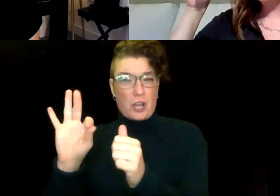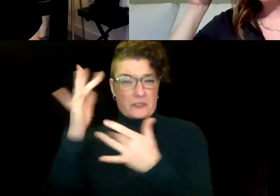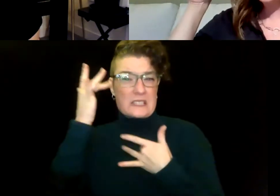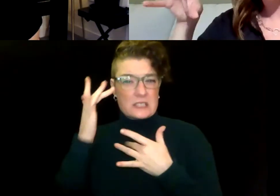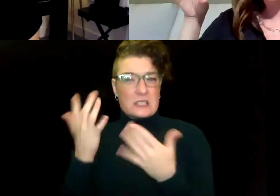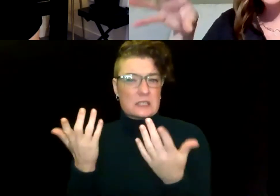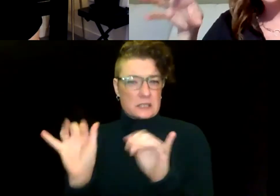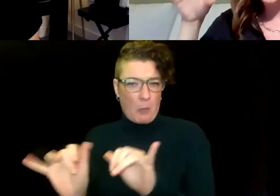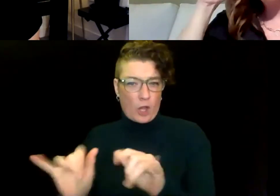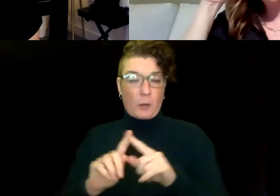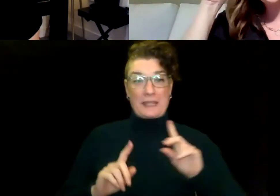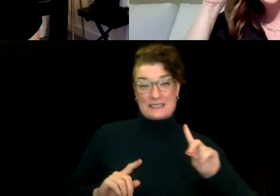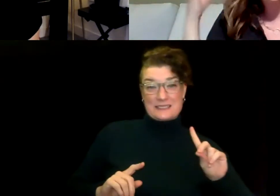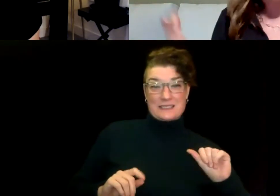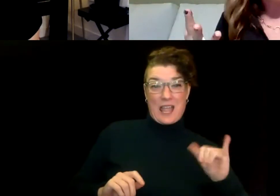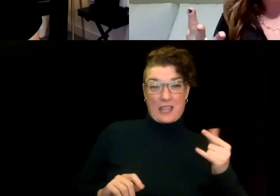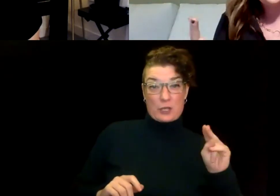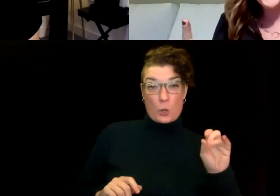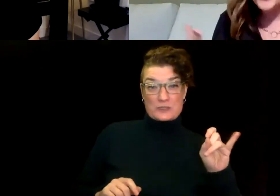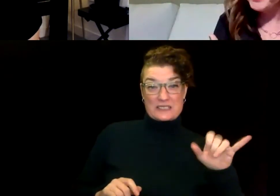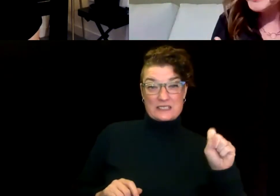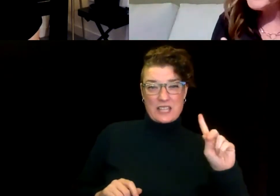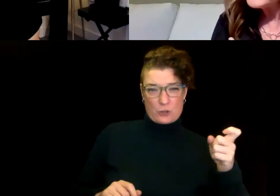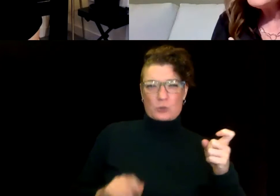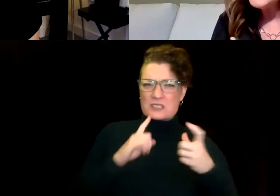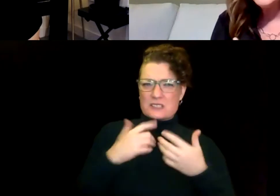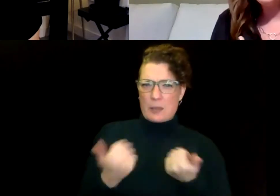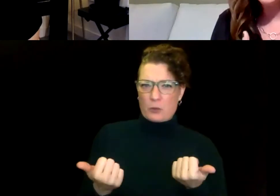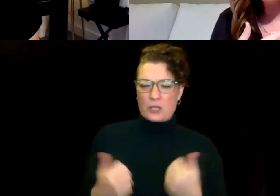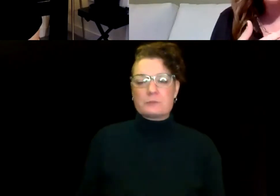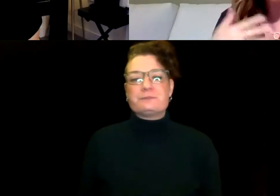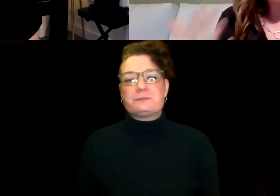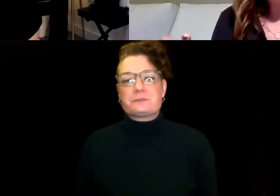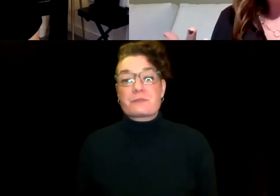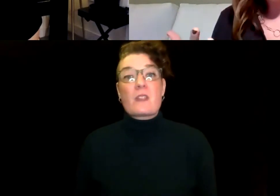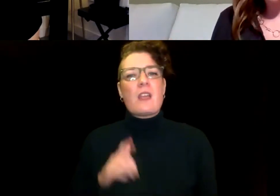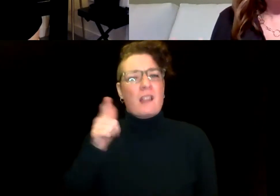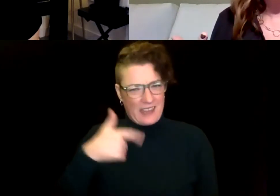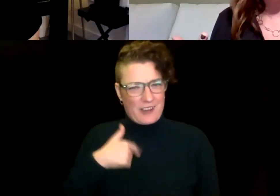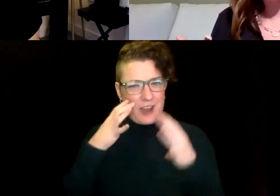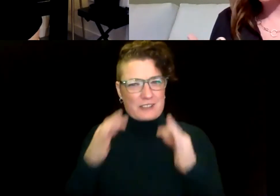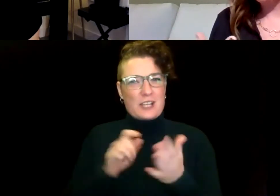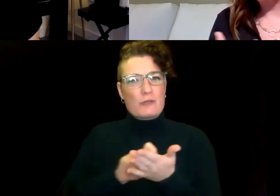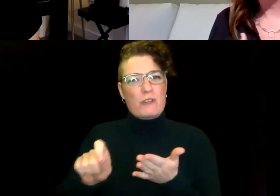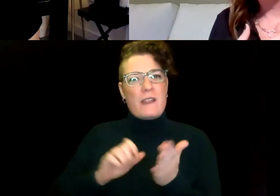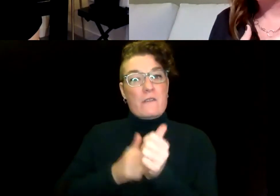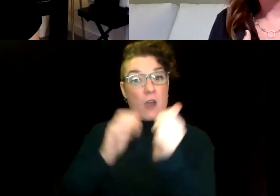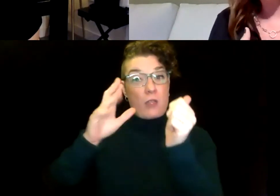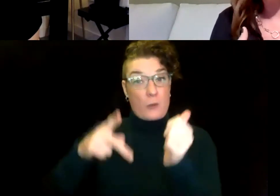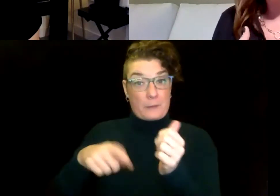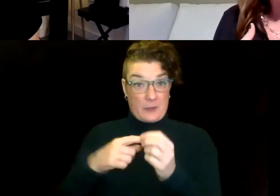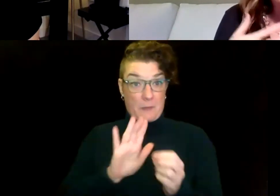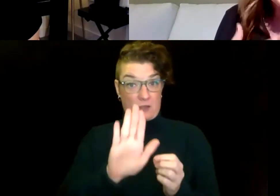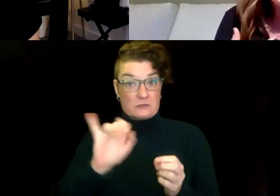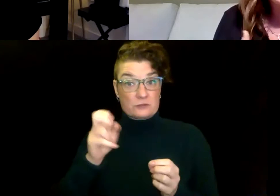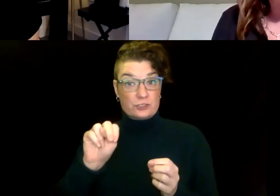quite separate. And then I decided to write a follow-up about Jen's recovery. I was